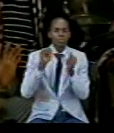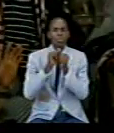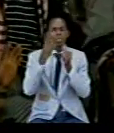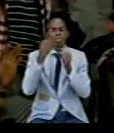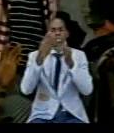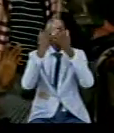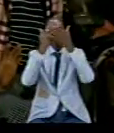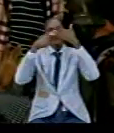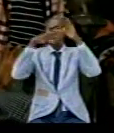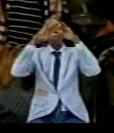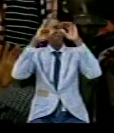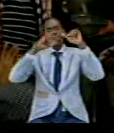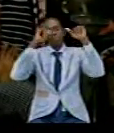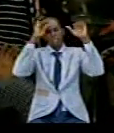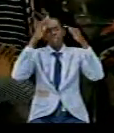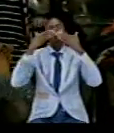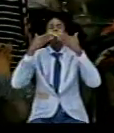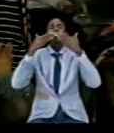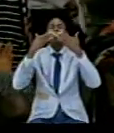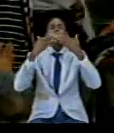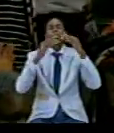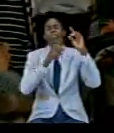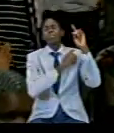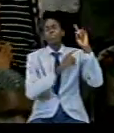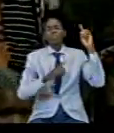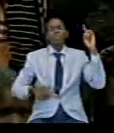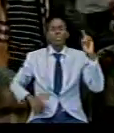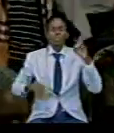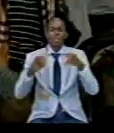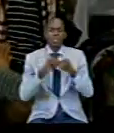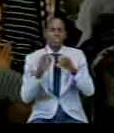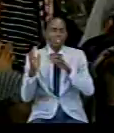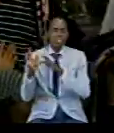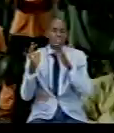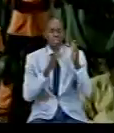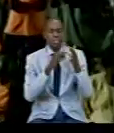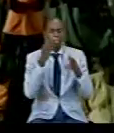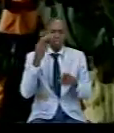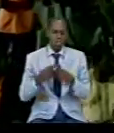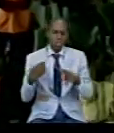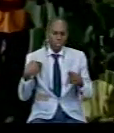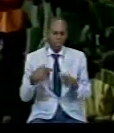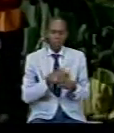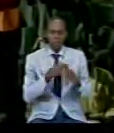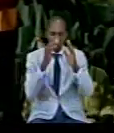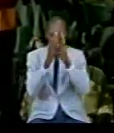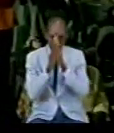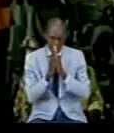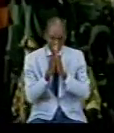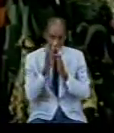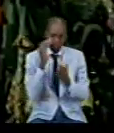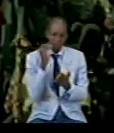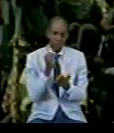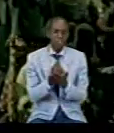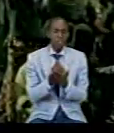Thank you, Lord. In Jesus' name we pray.